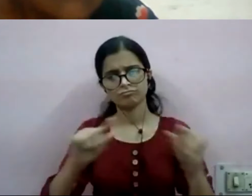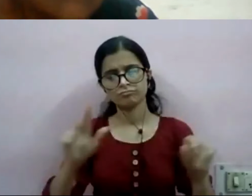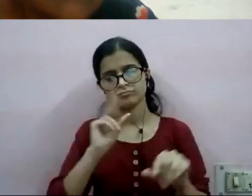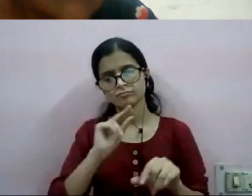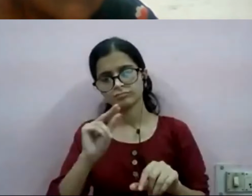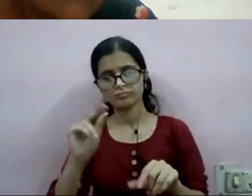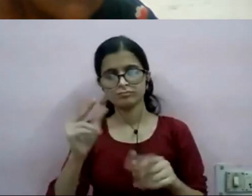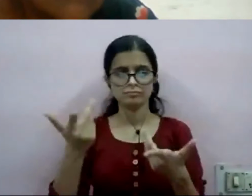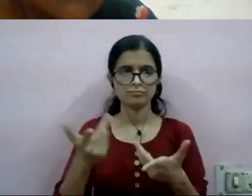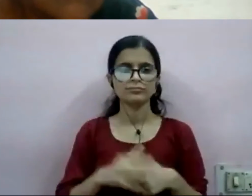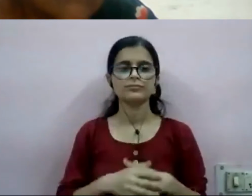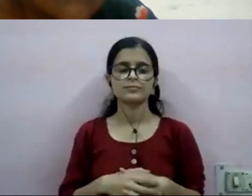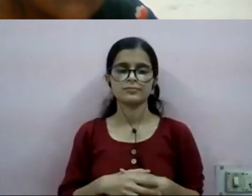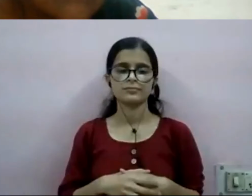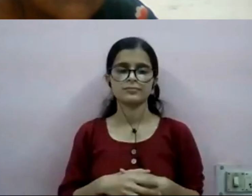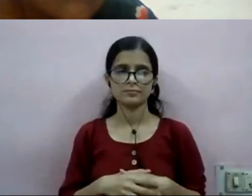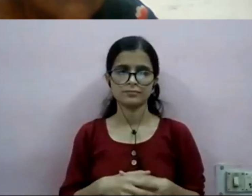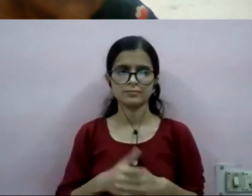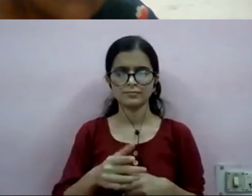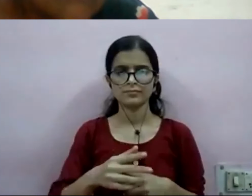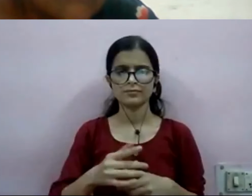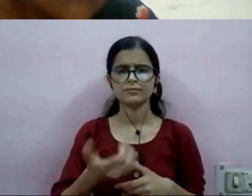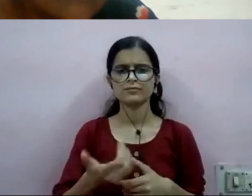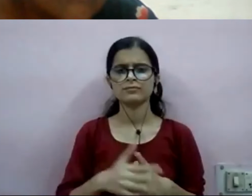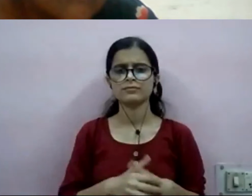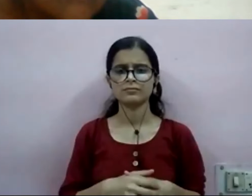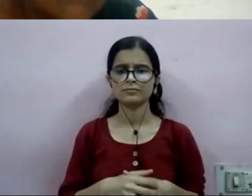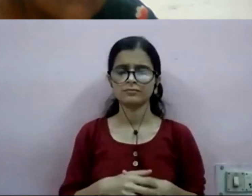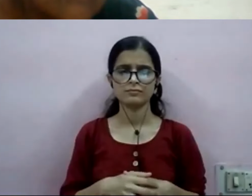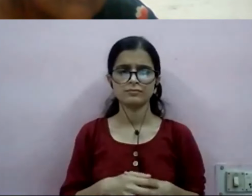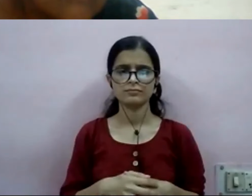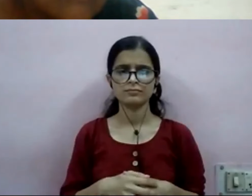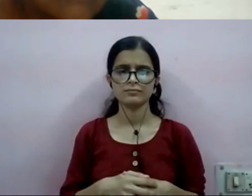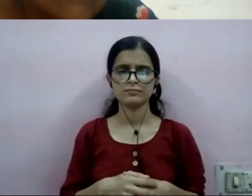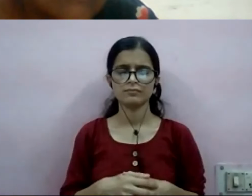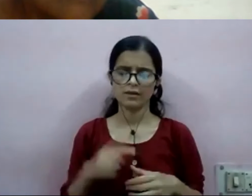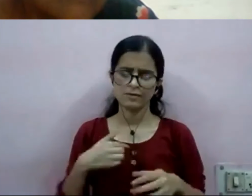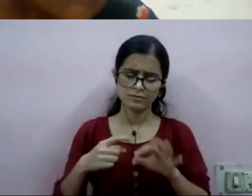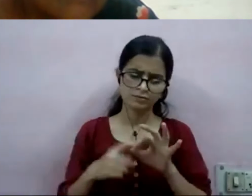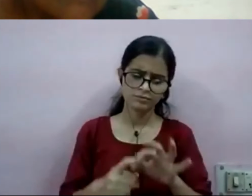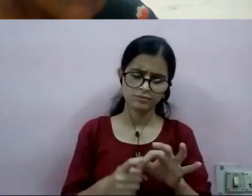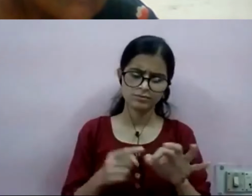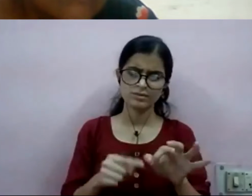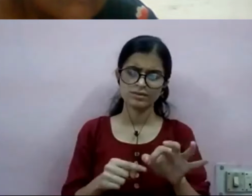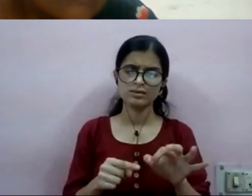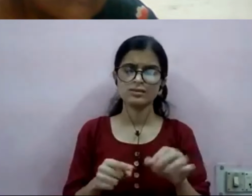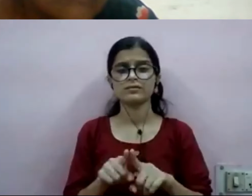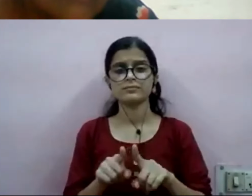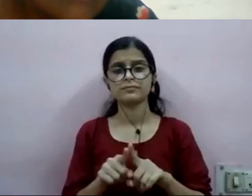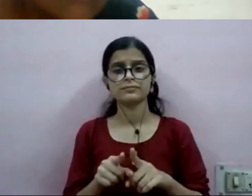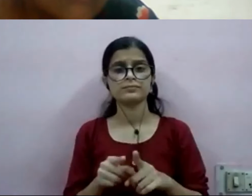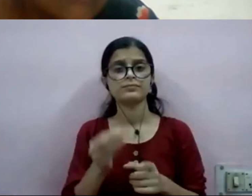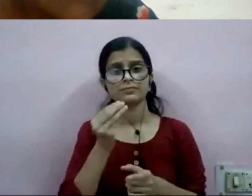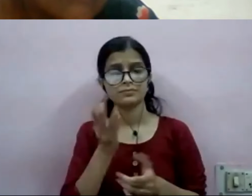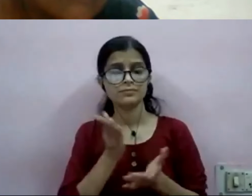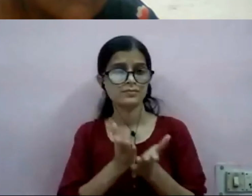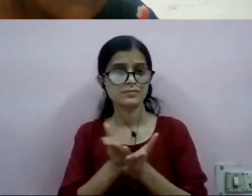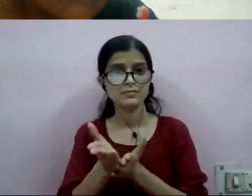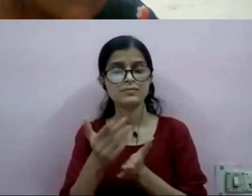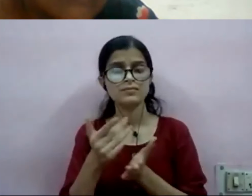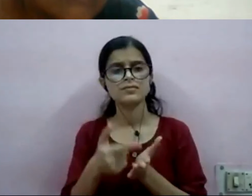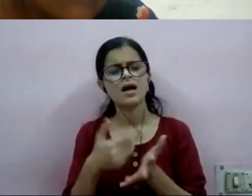saying that the tent is actually large enough to encompass what you're saying. So my question was, is there a way for us to look through the lens